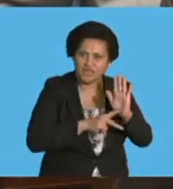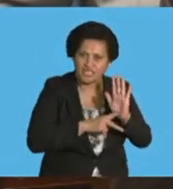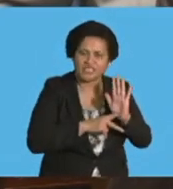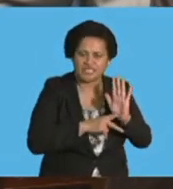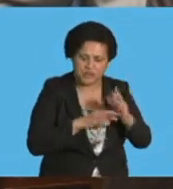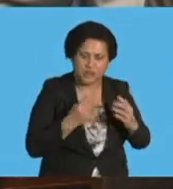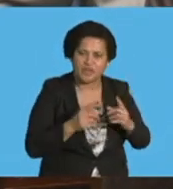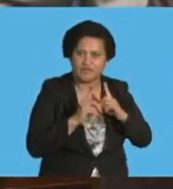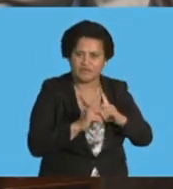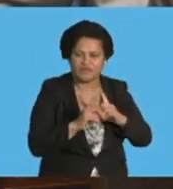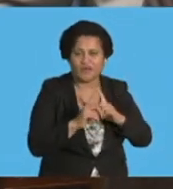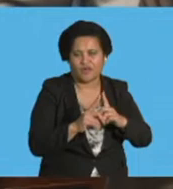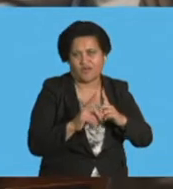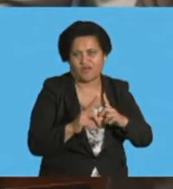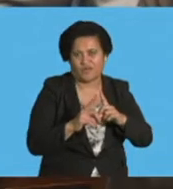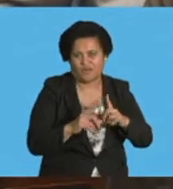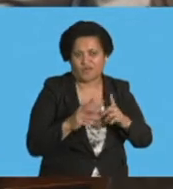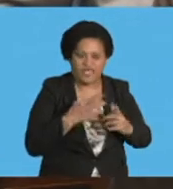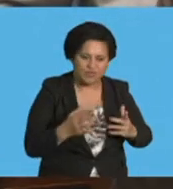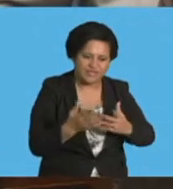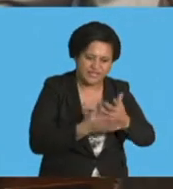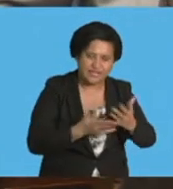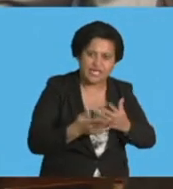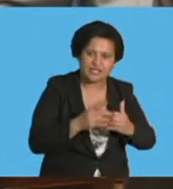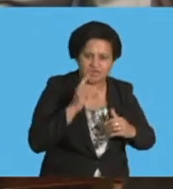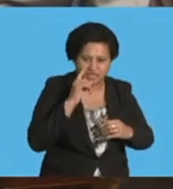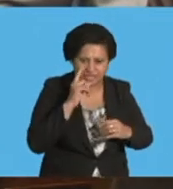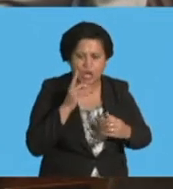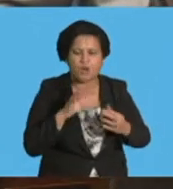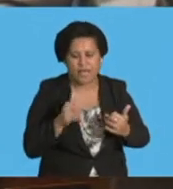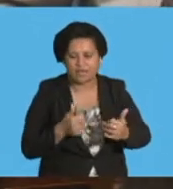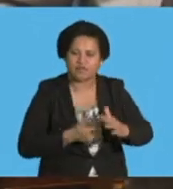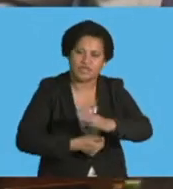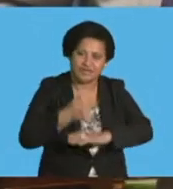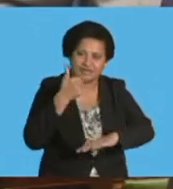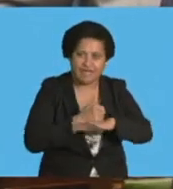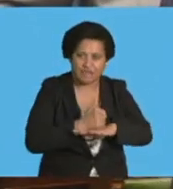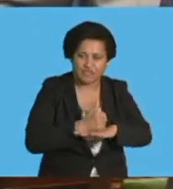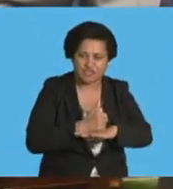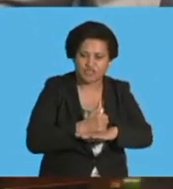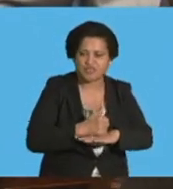course that leads to the establishment of